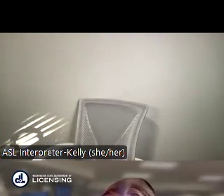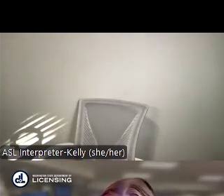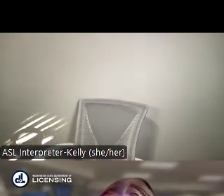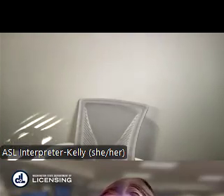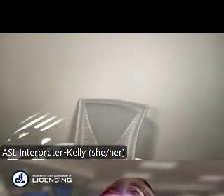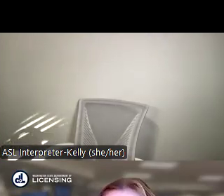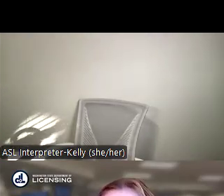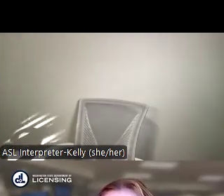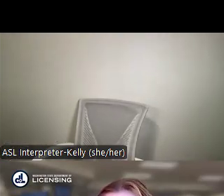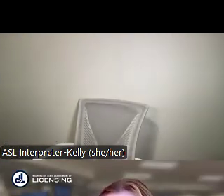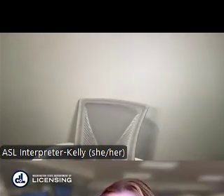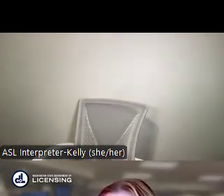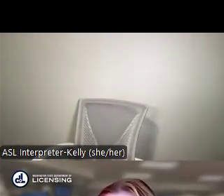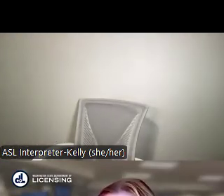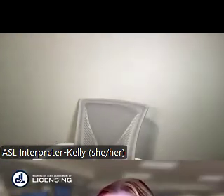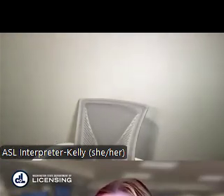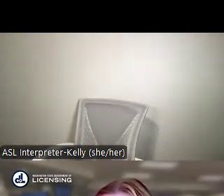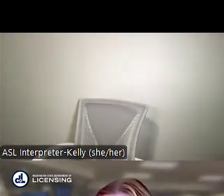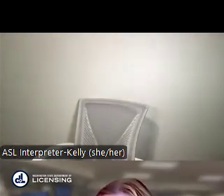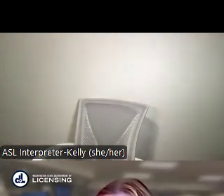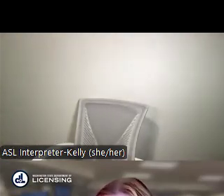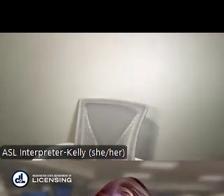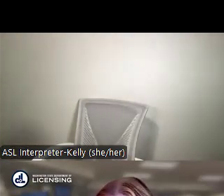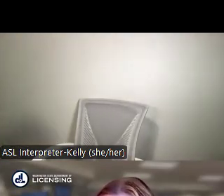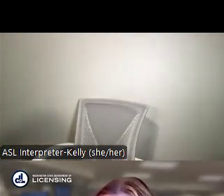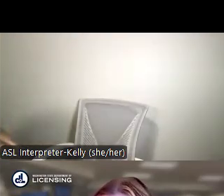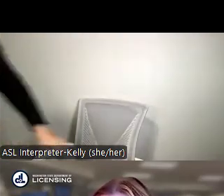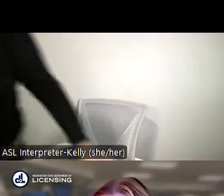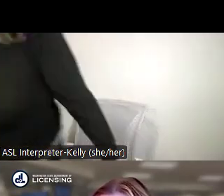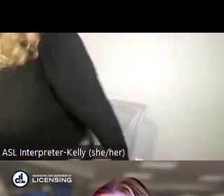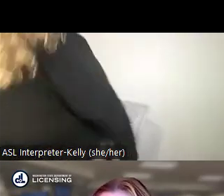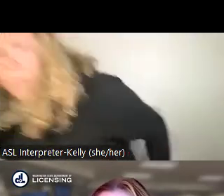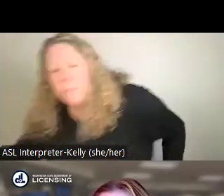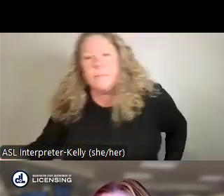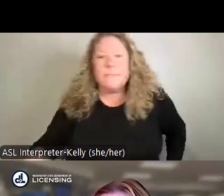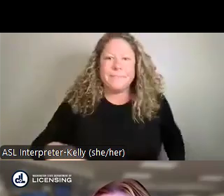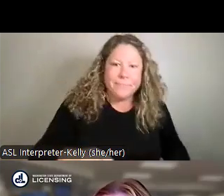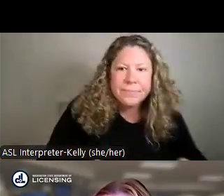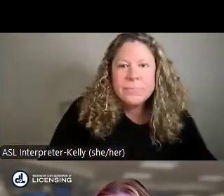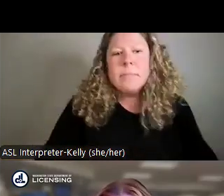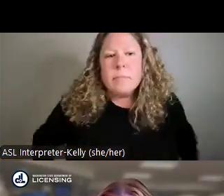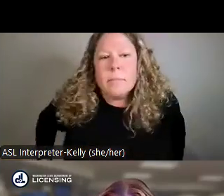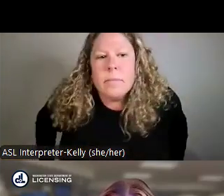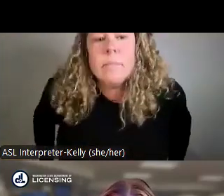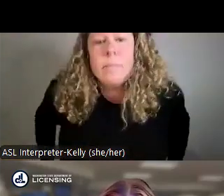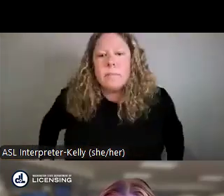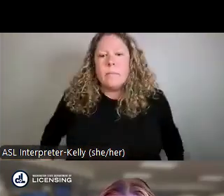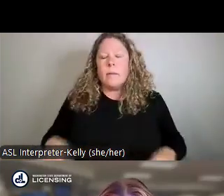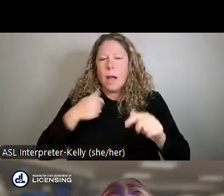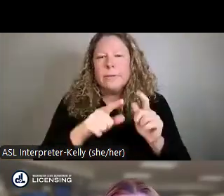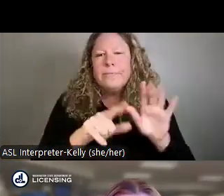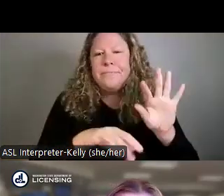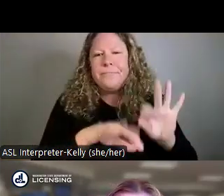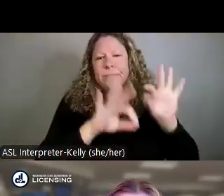customers were seeing, identify what points have the potential for user error, And it also allowed me to know areas where